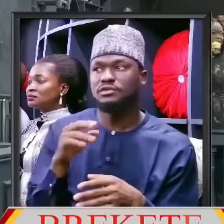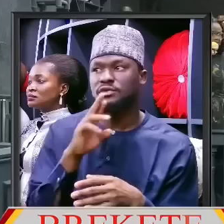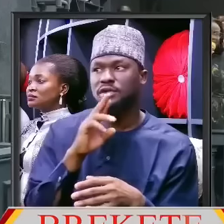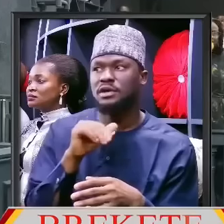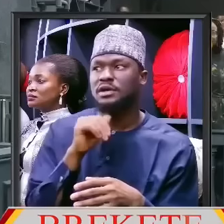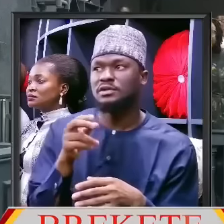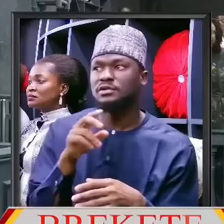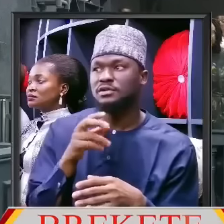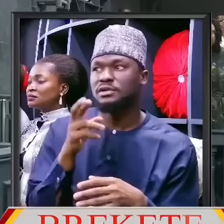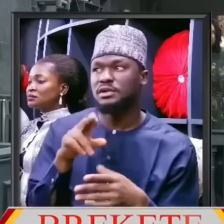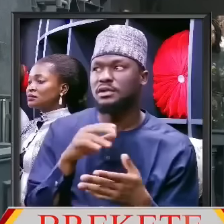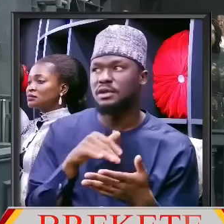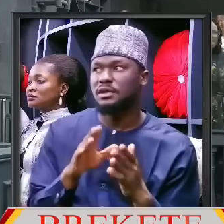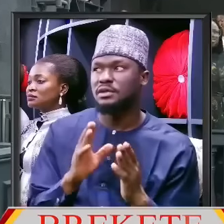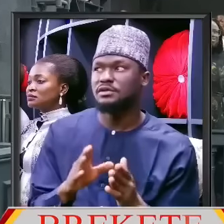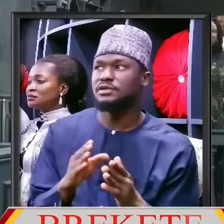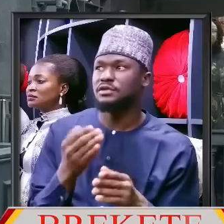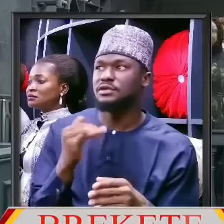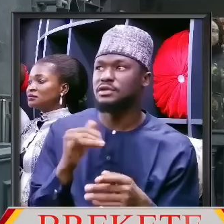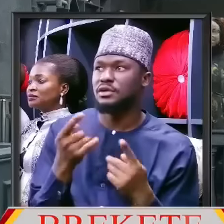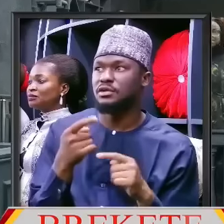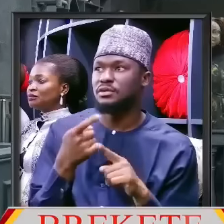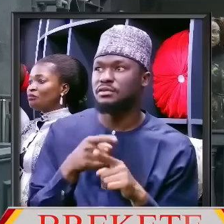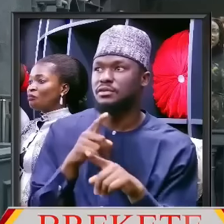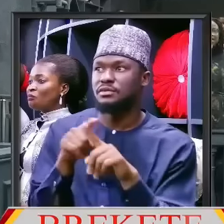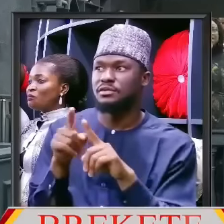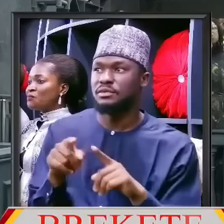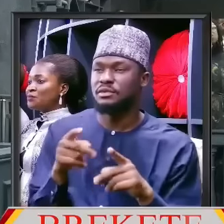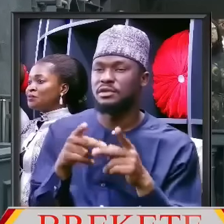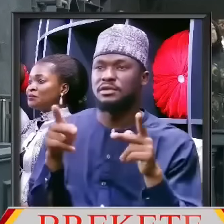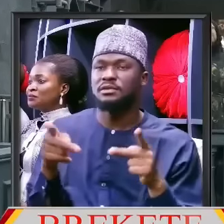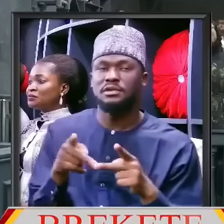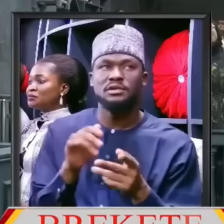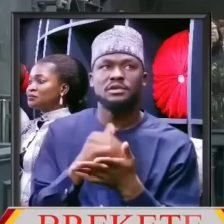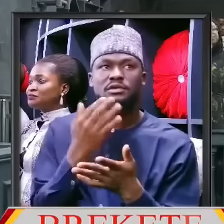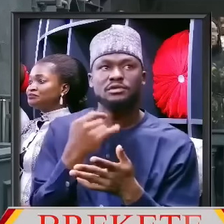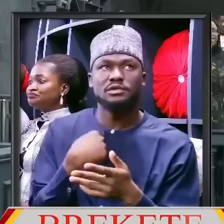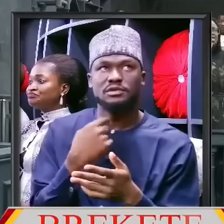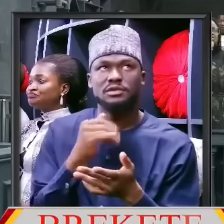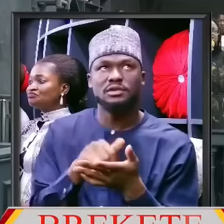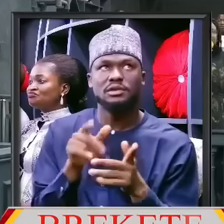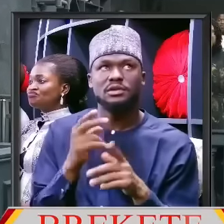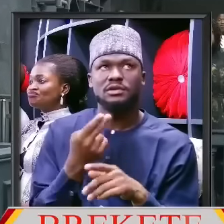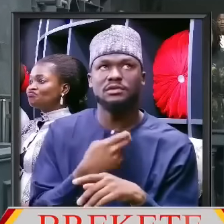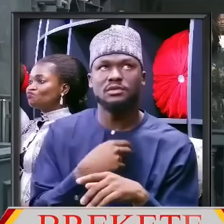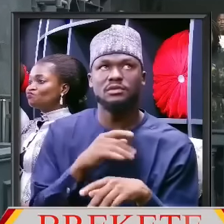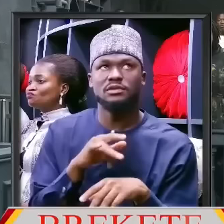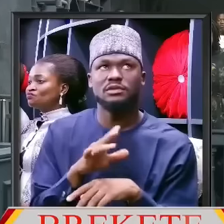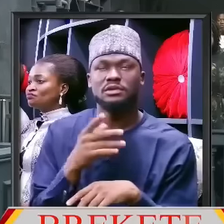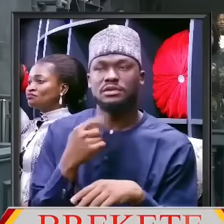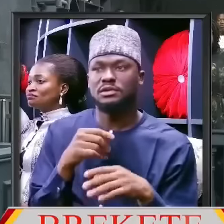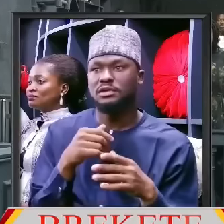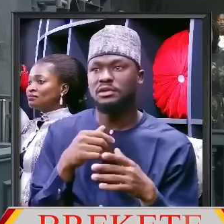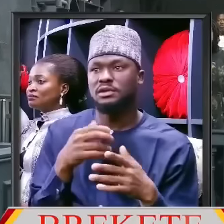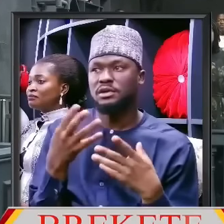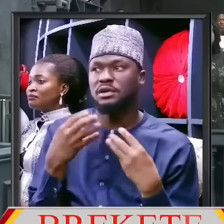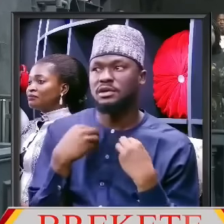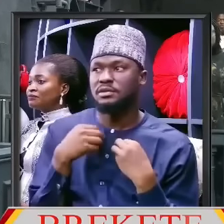their students, that they came from different places. Now we can't say, may they begin send us the admission letter